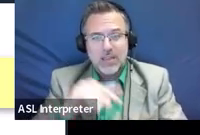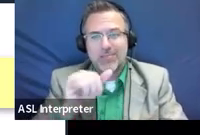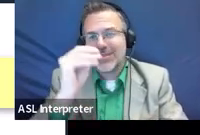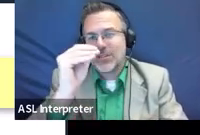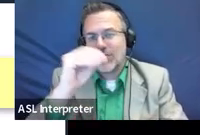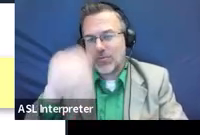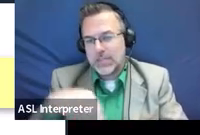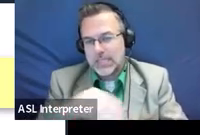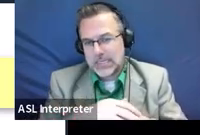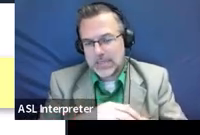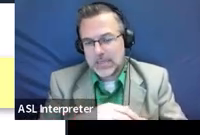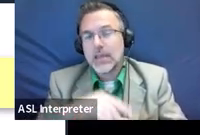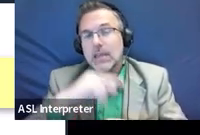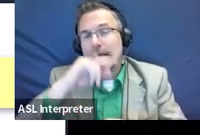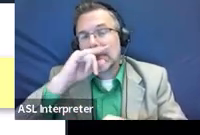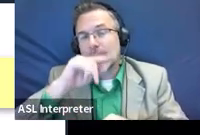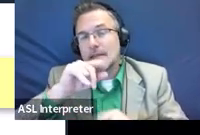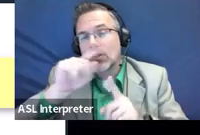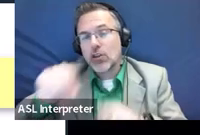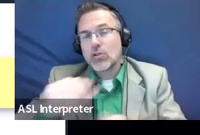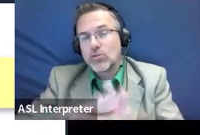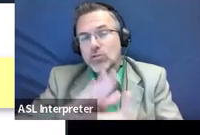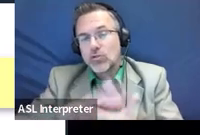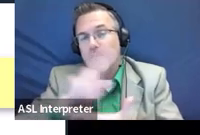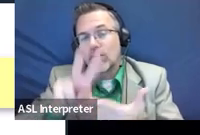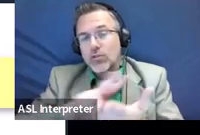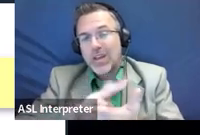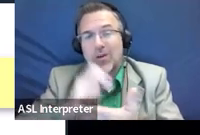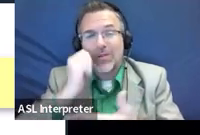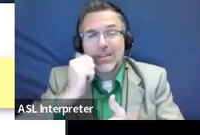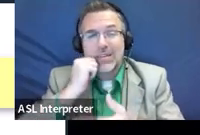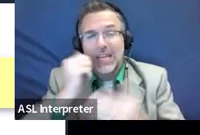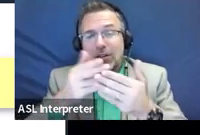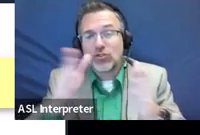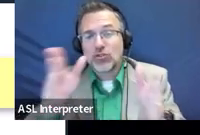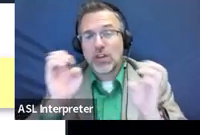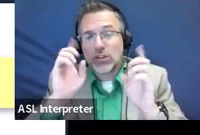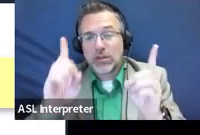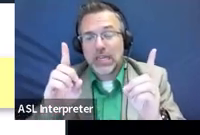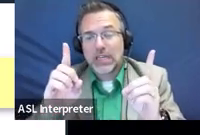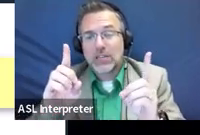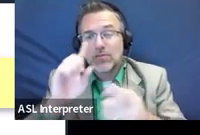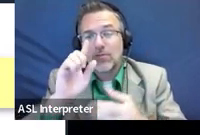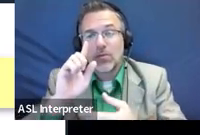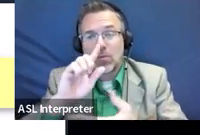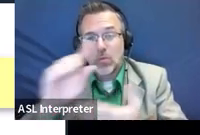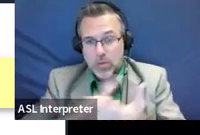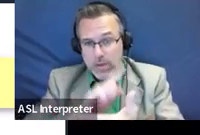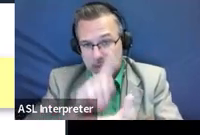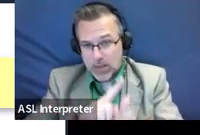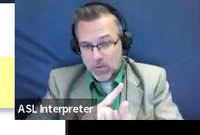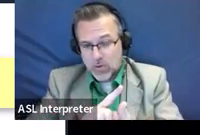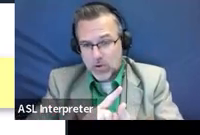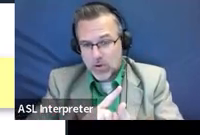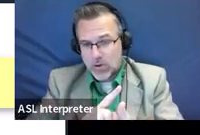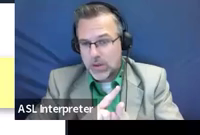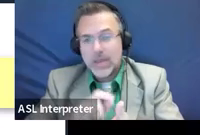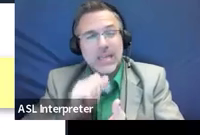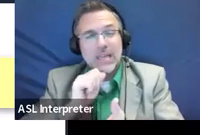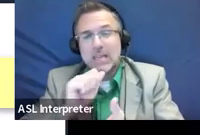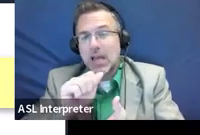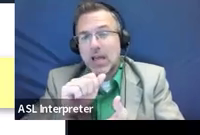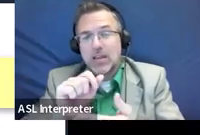0%. The kid goes to school for 2 hours a day. They're in the gen ed setting for 1 hour. It's not one out of